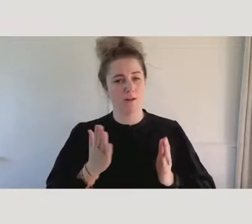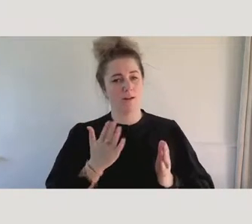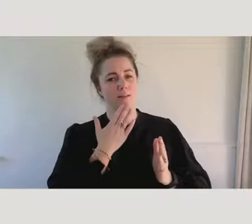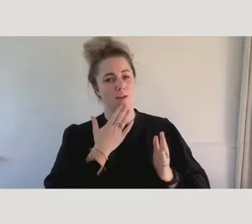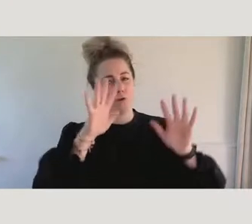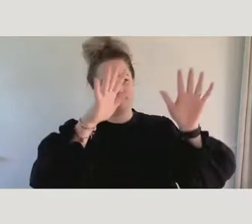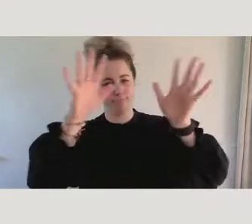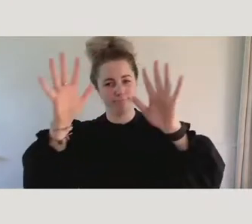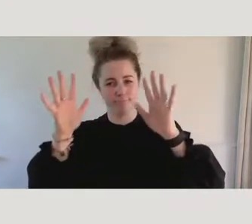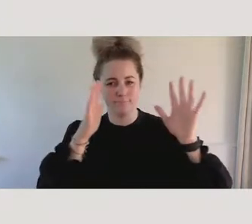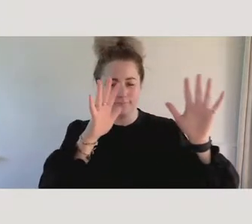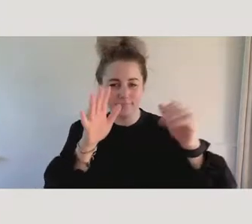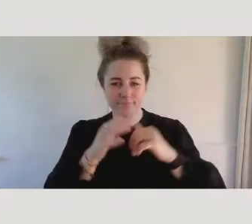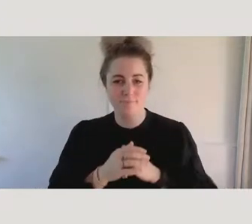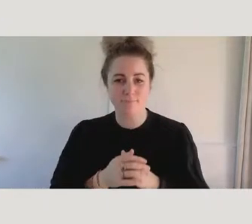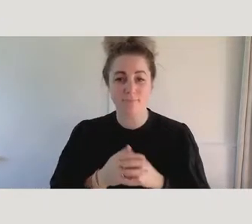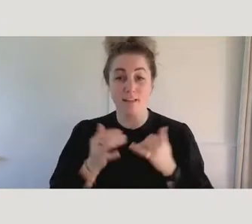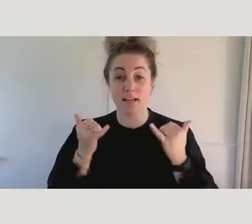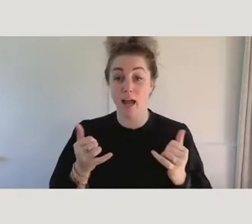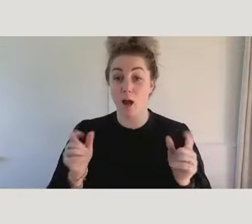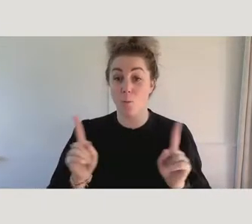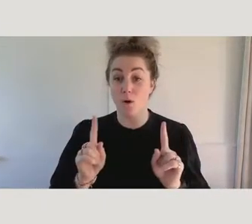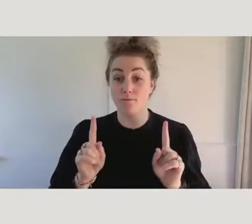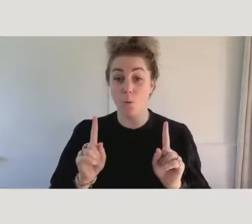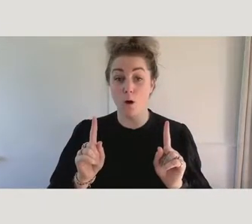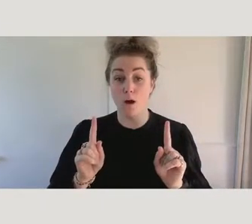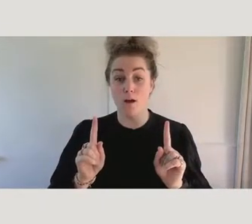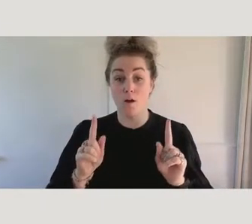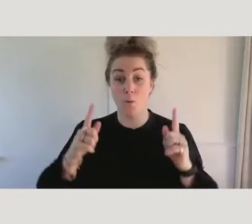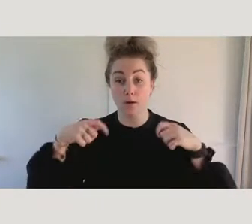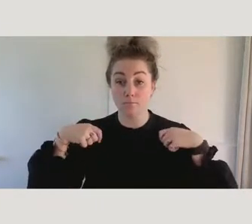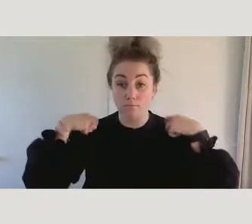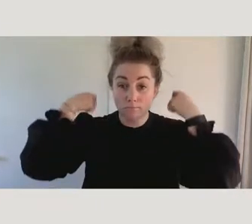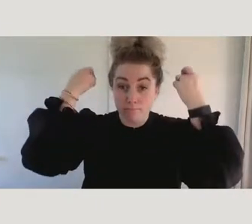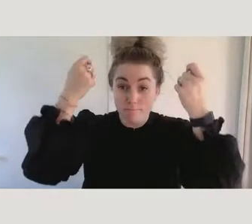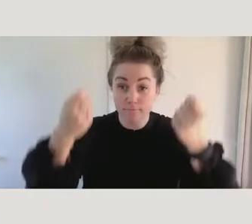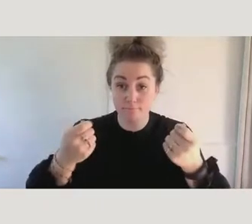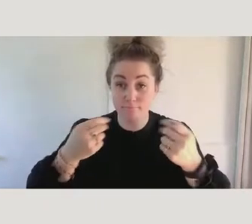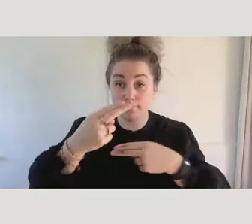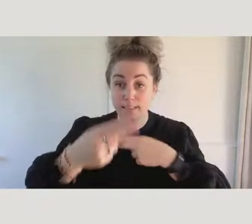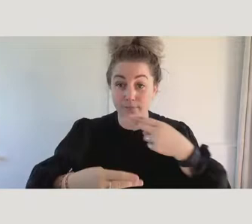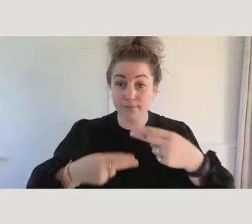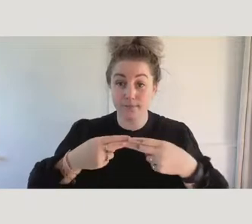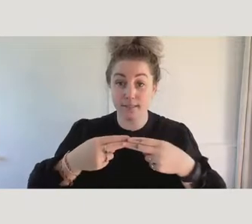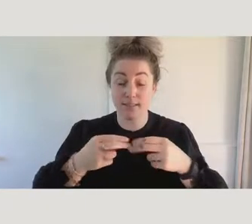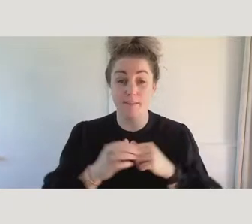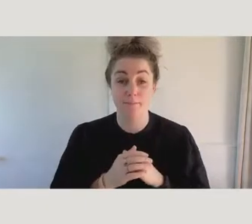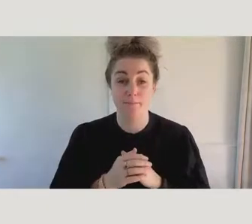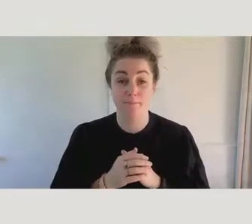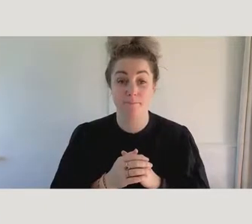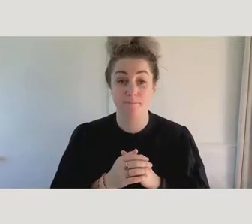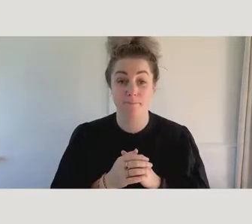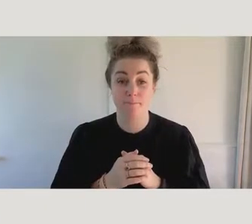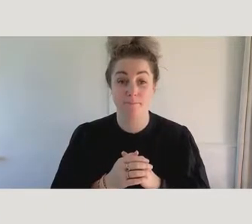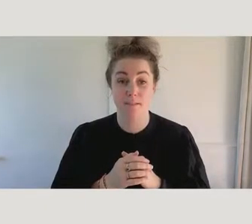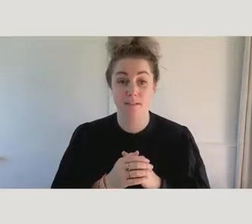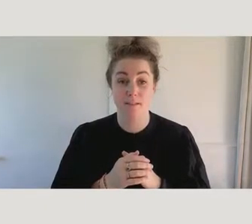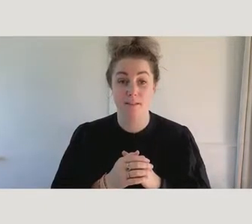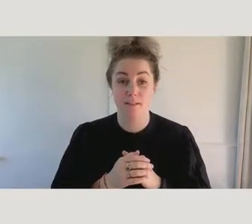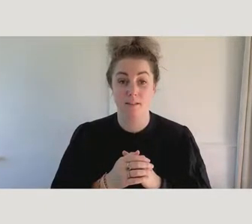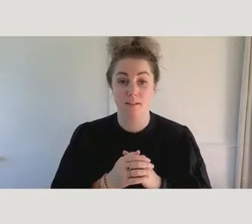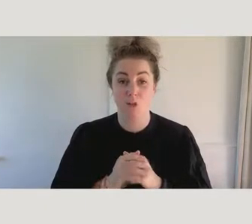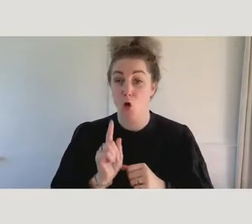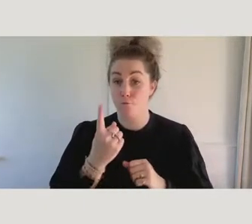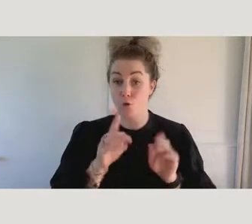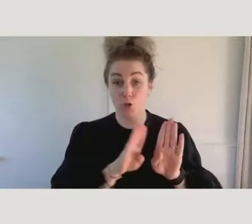Applause thank you we're now just going to present a gift uh this is our first battle we've got more